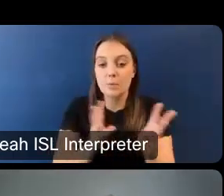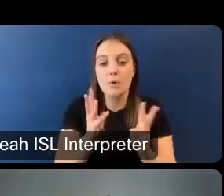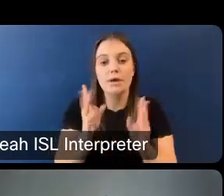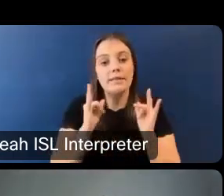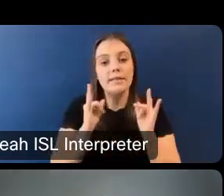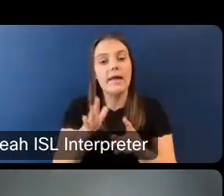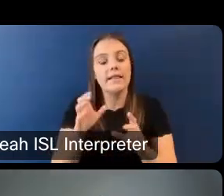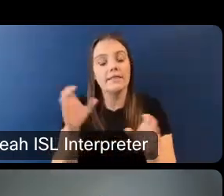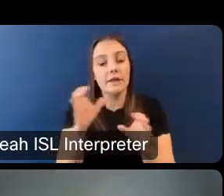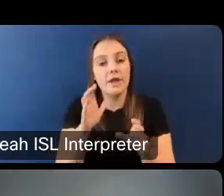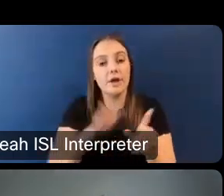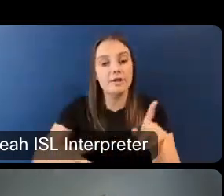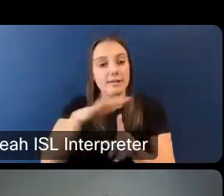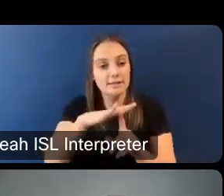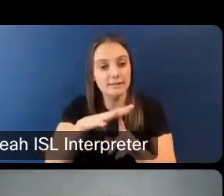know,